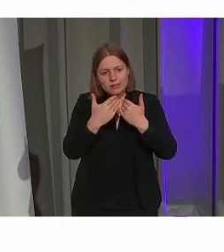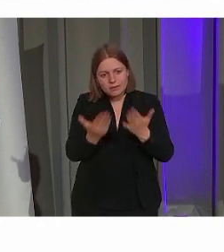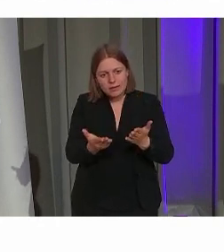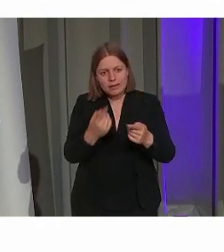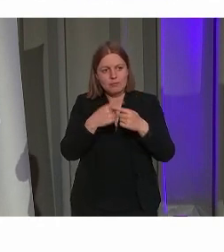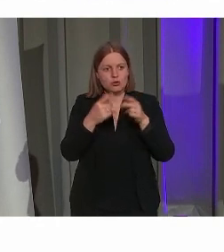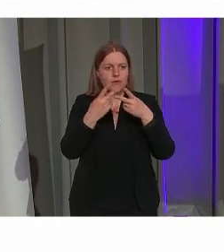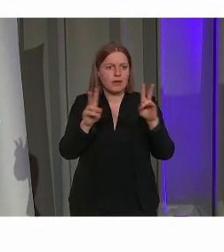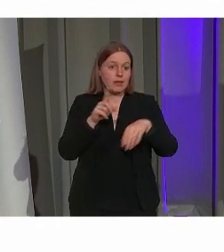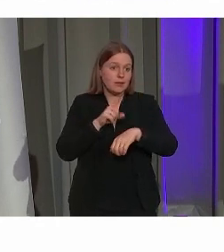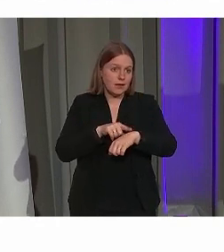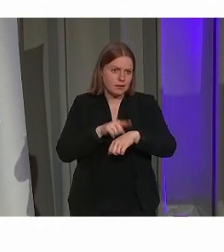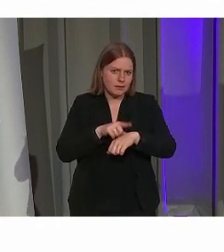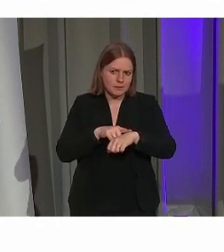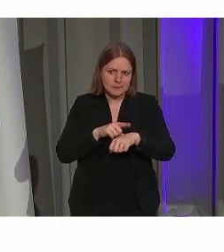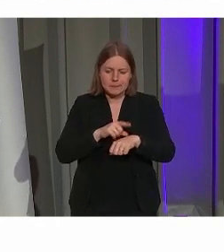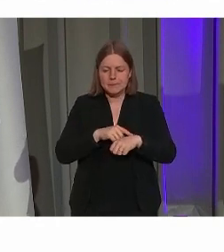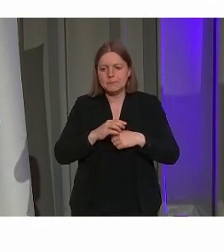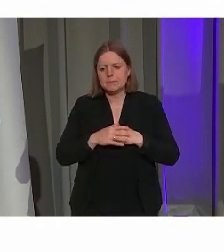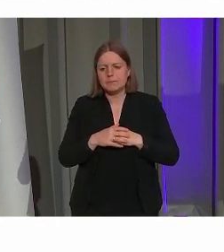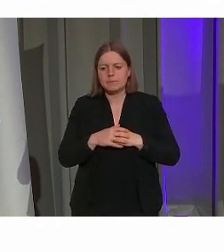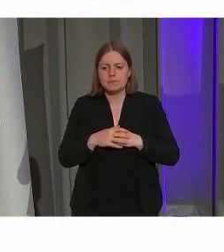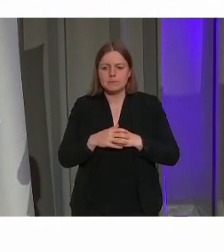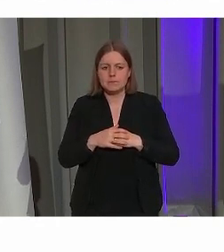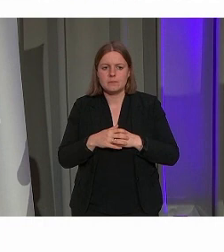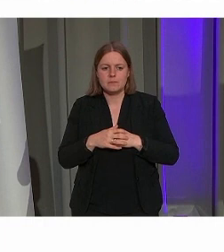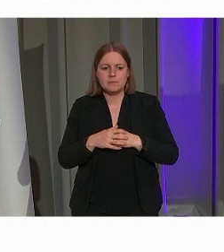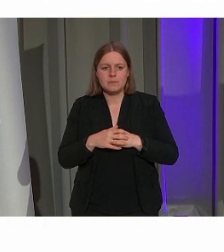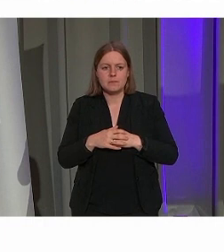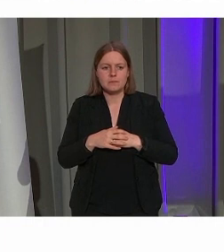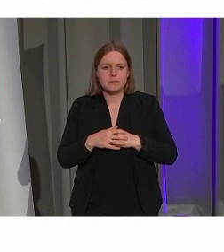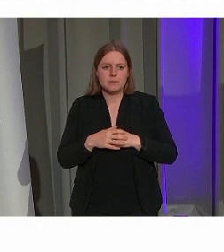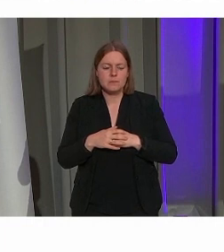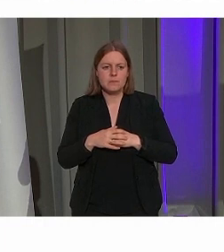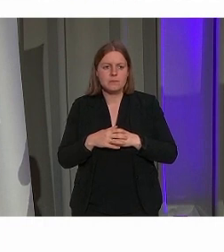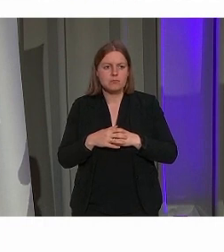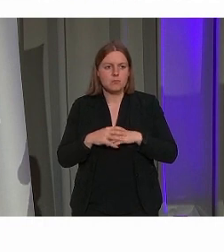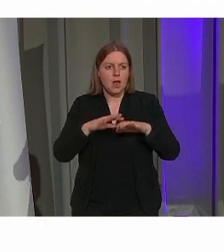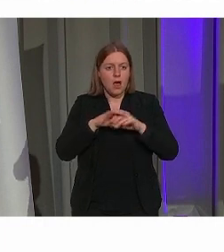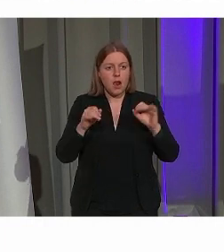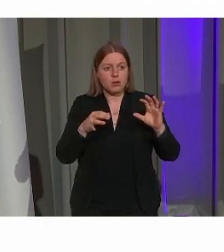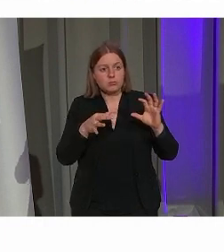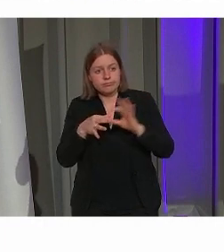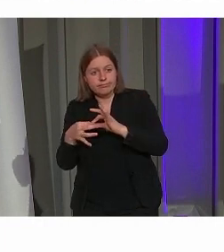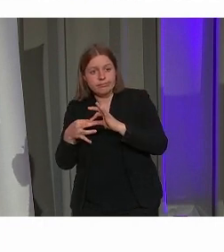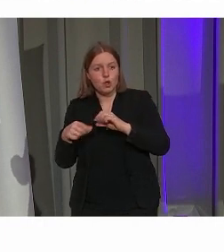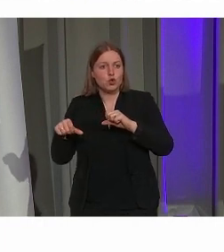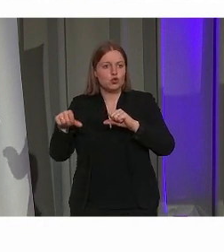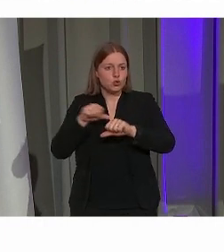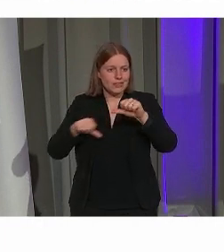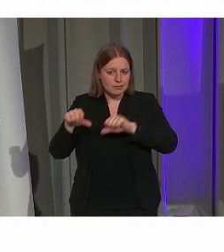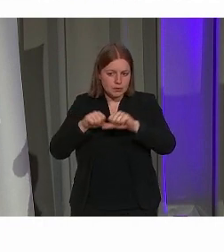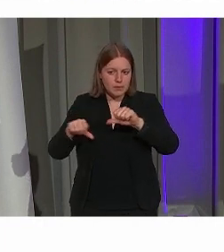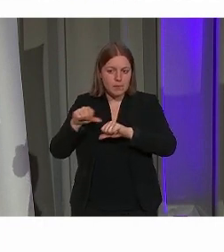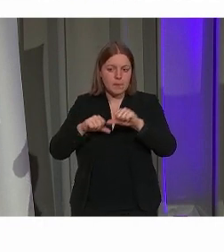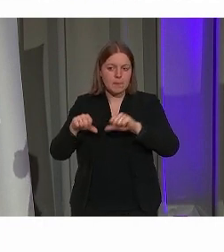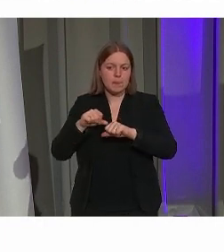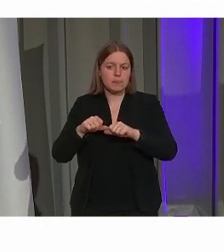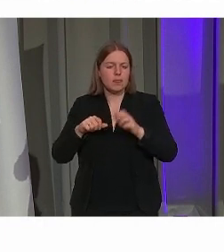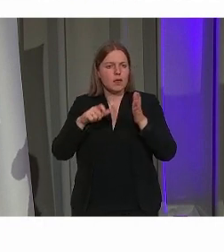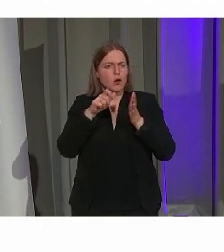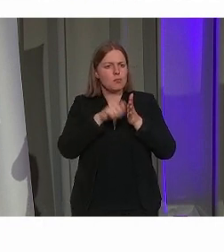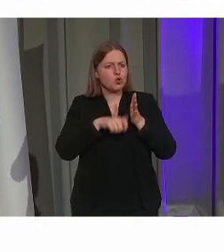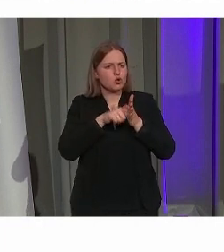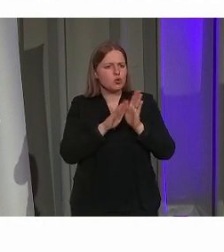lastly, I want to talk about the accessibility to spare time and services.